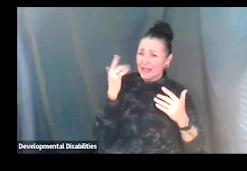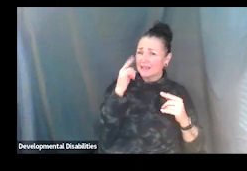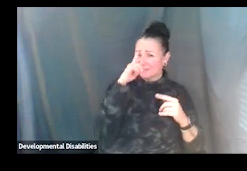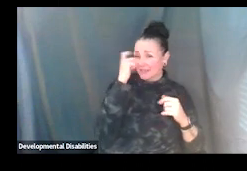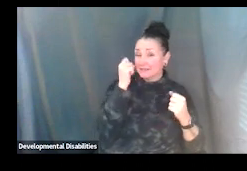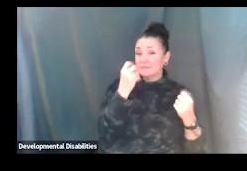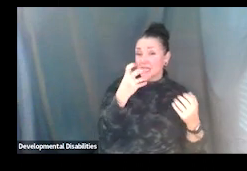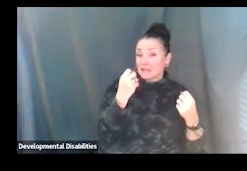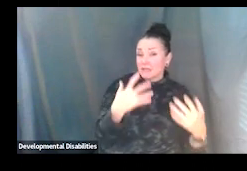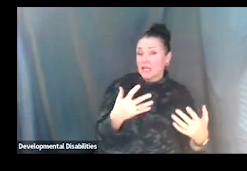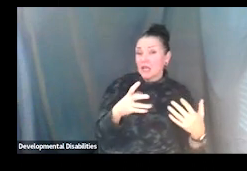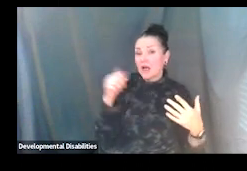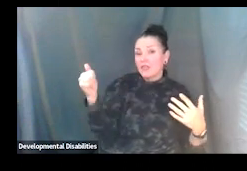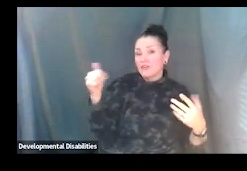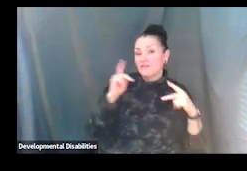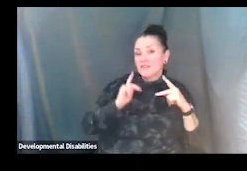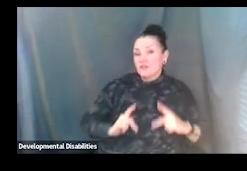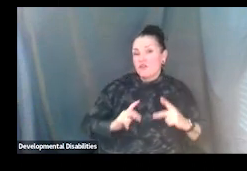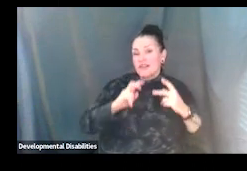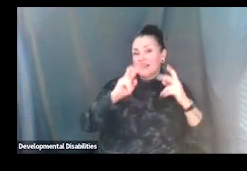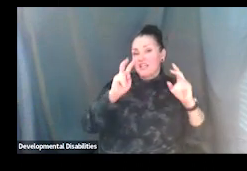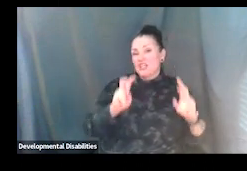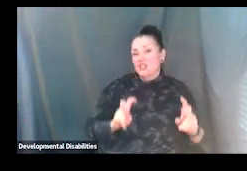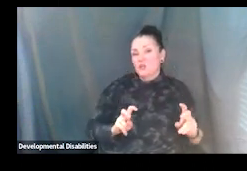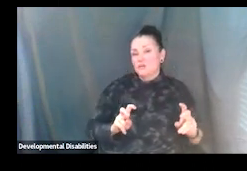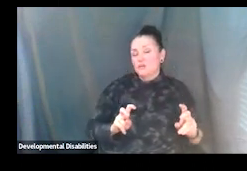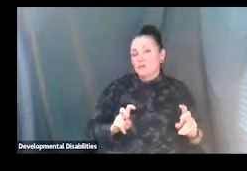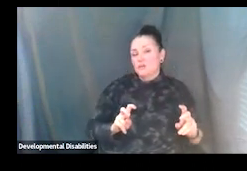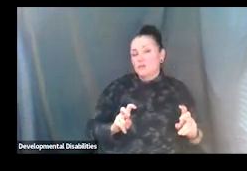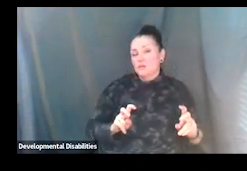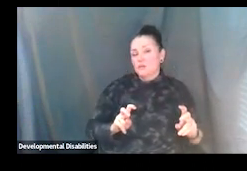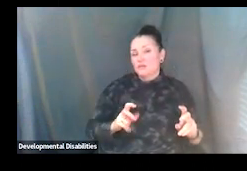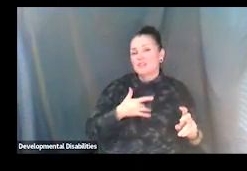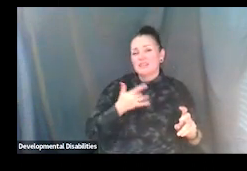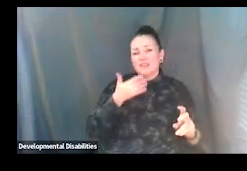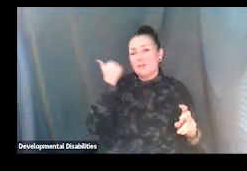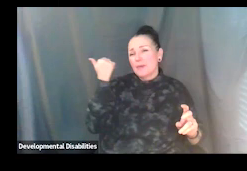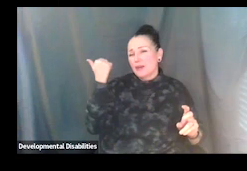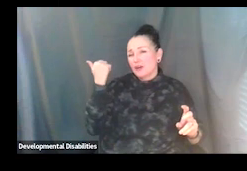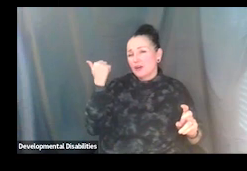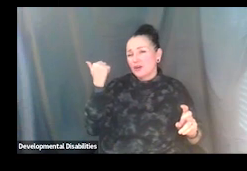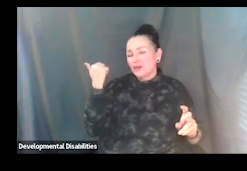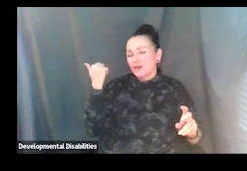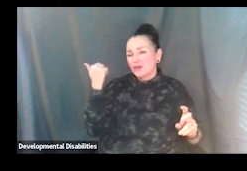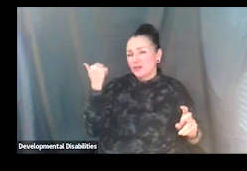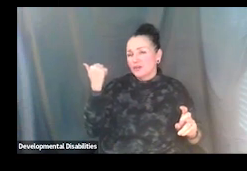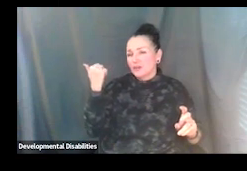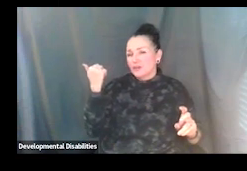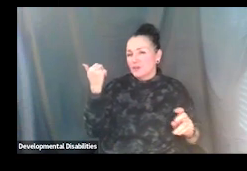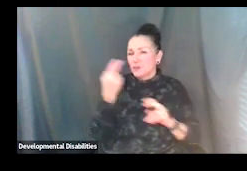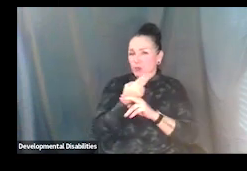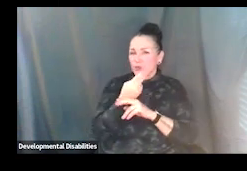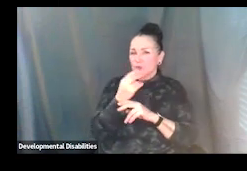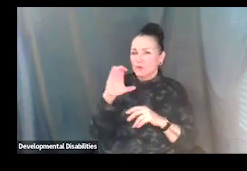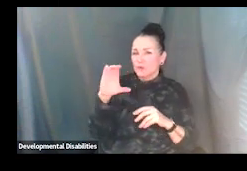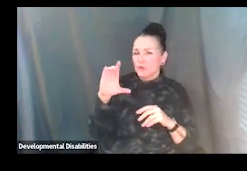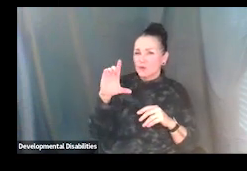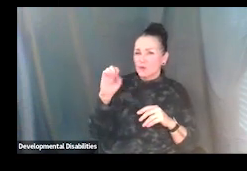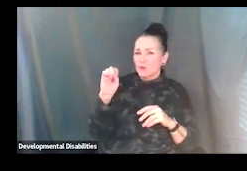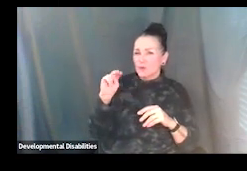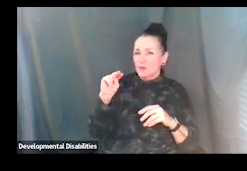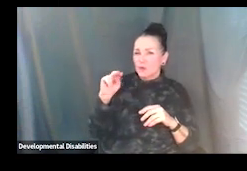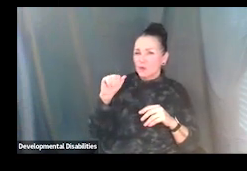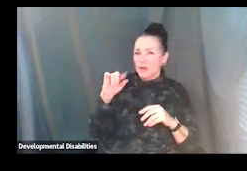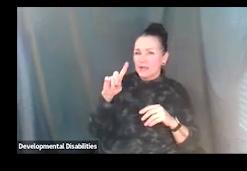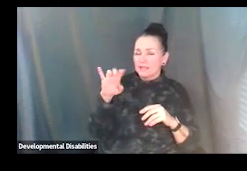ADHD, and felt a little bit more comfortable with the lower doses of clonidine that I could use in a mom who I trusted